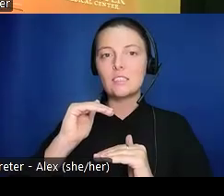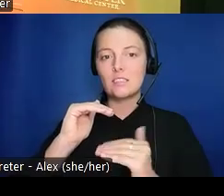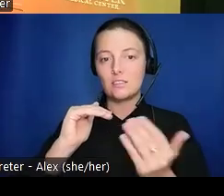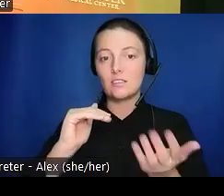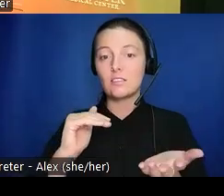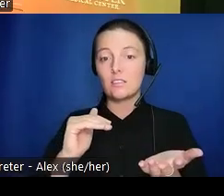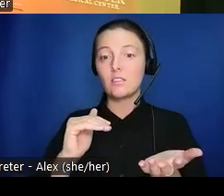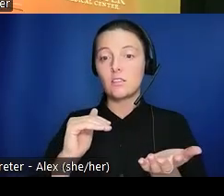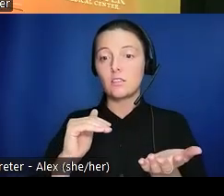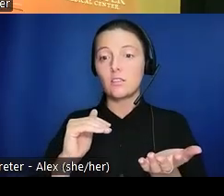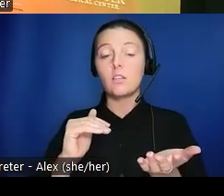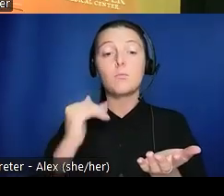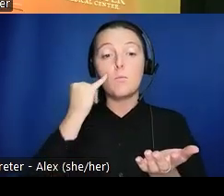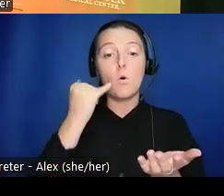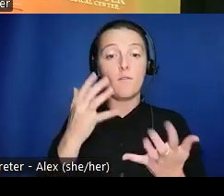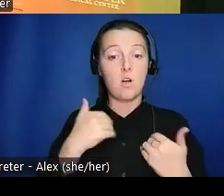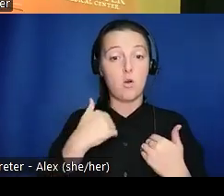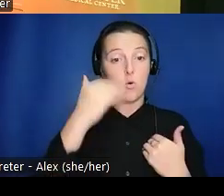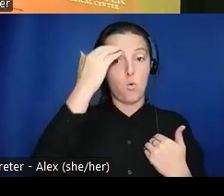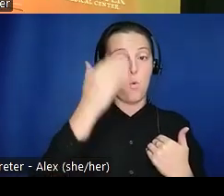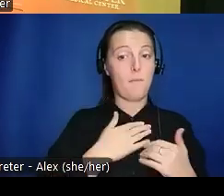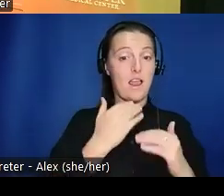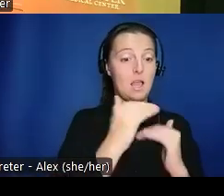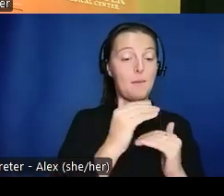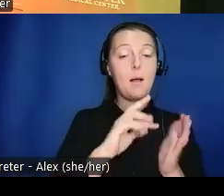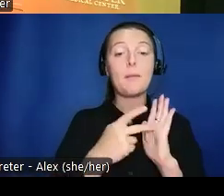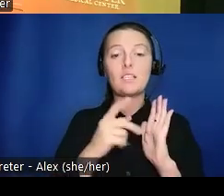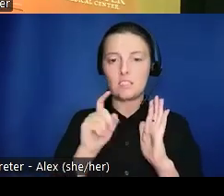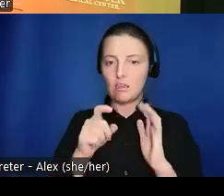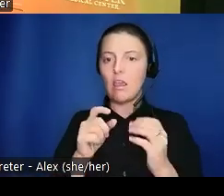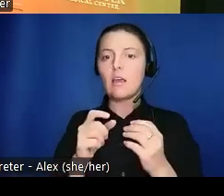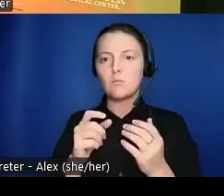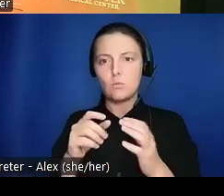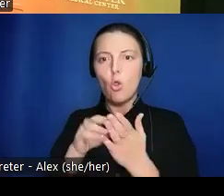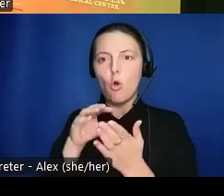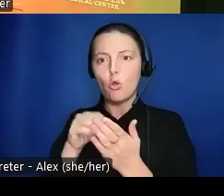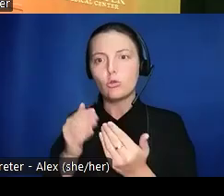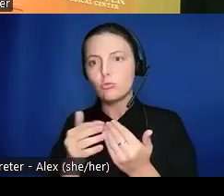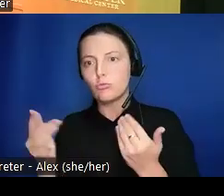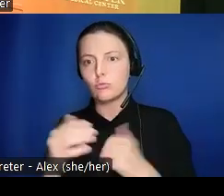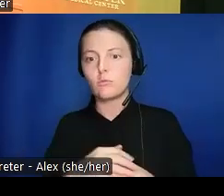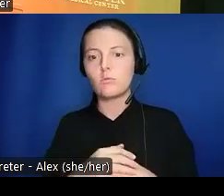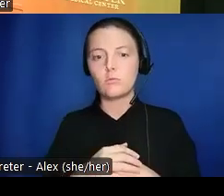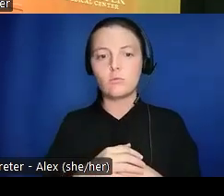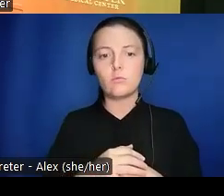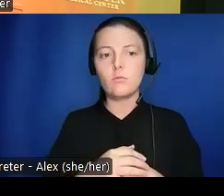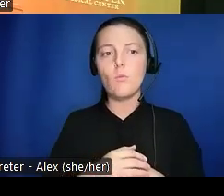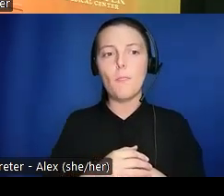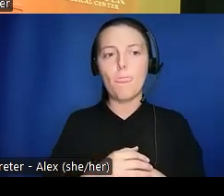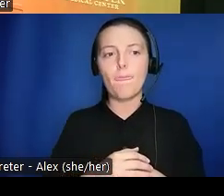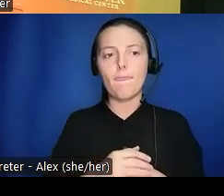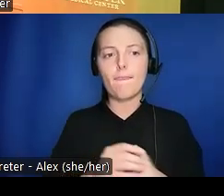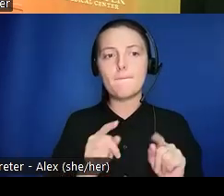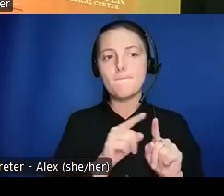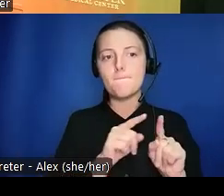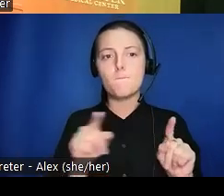how limited we are. And there's a verse that I like: if I must boast, I I will boast of the things that